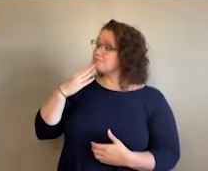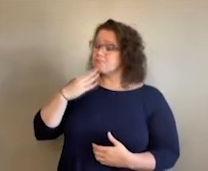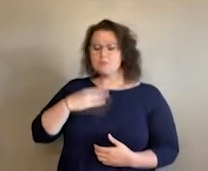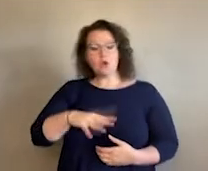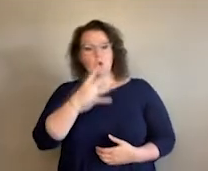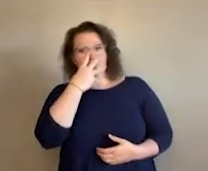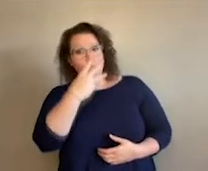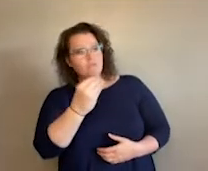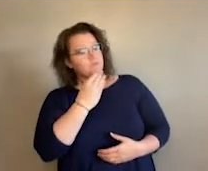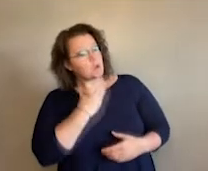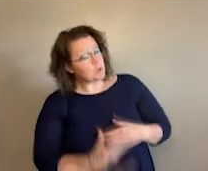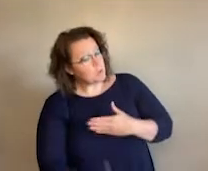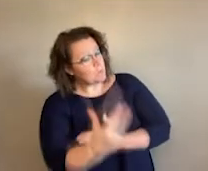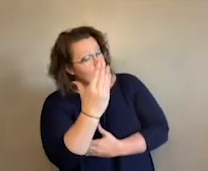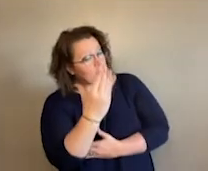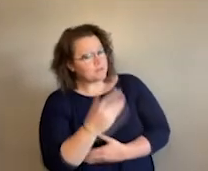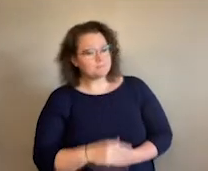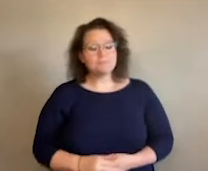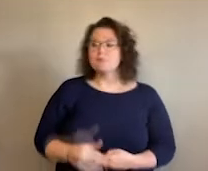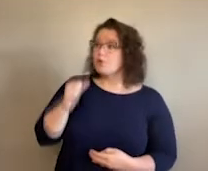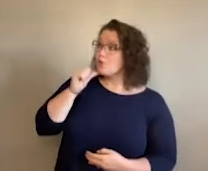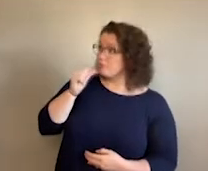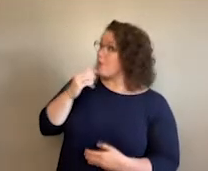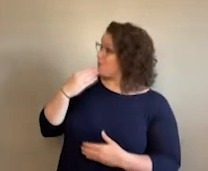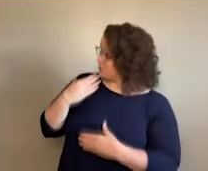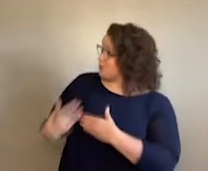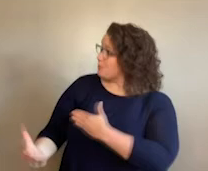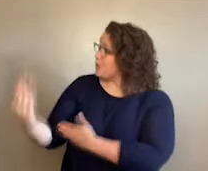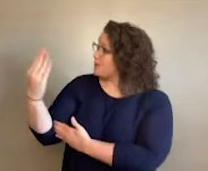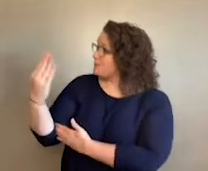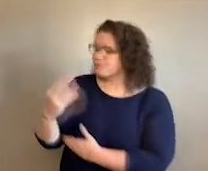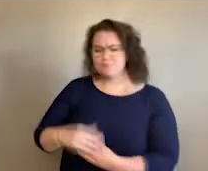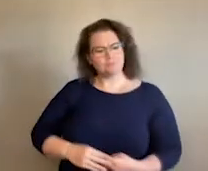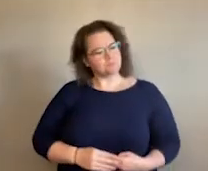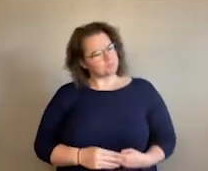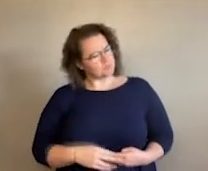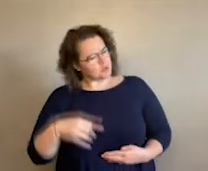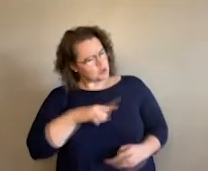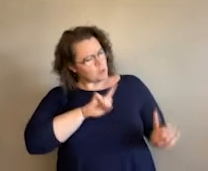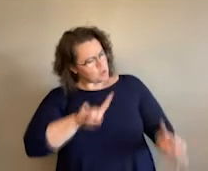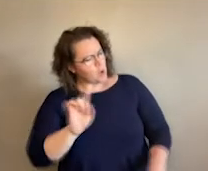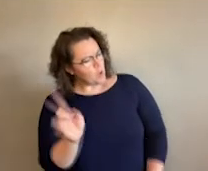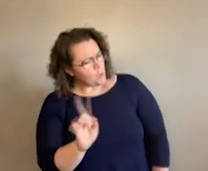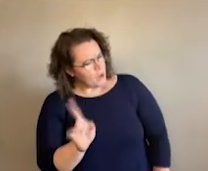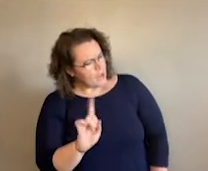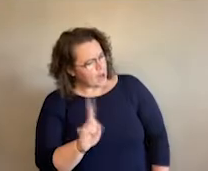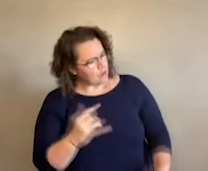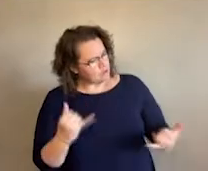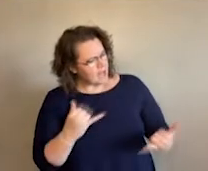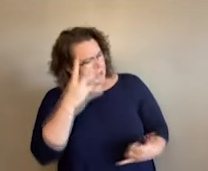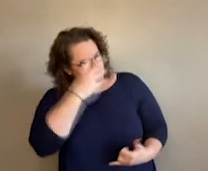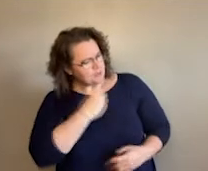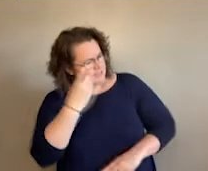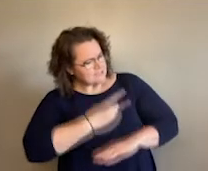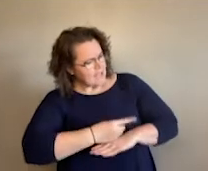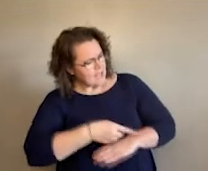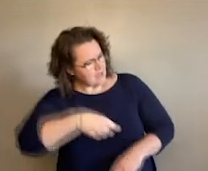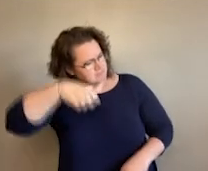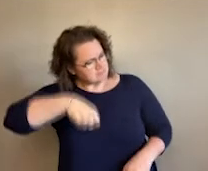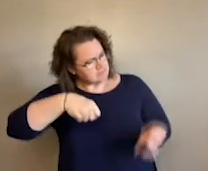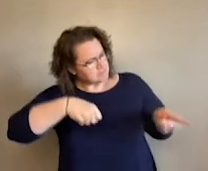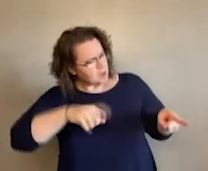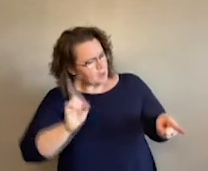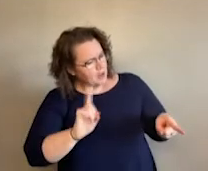wolf. "Good day," answered the child. "And where are you going this fine, bright day with your basket on your arm?" "Oh, I am going